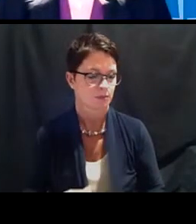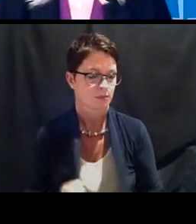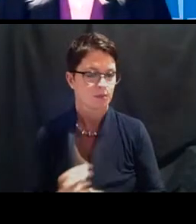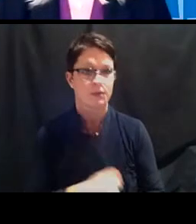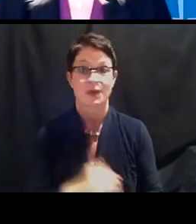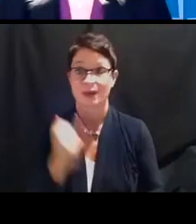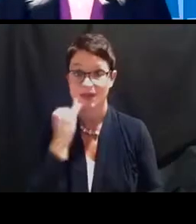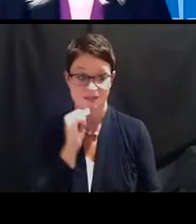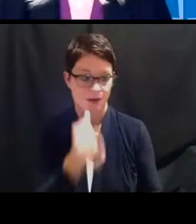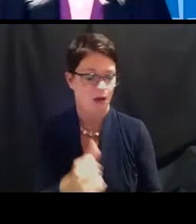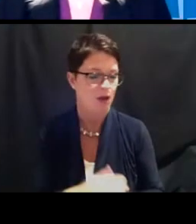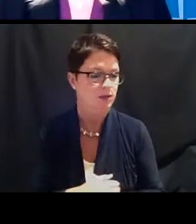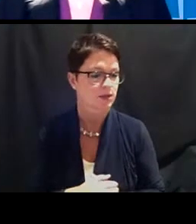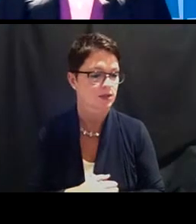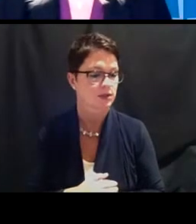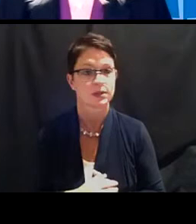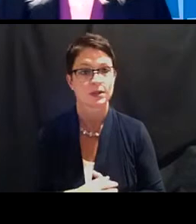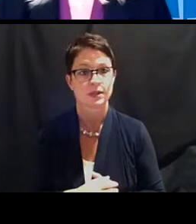If not,